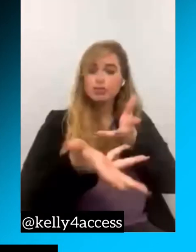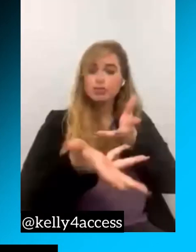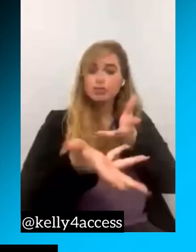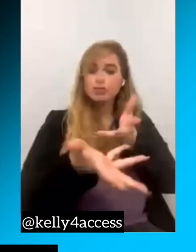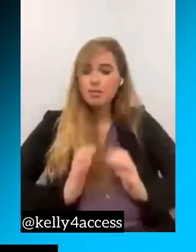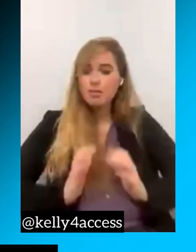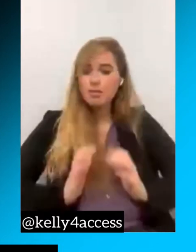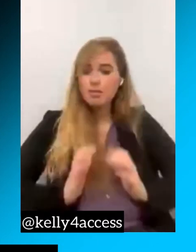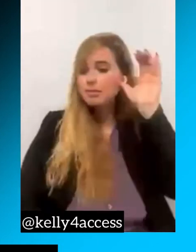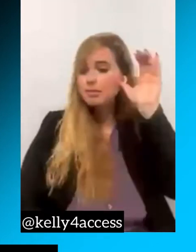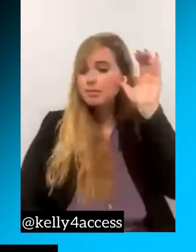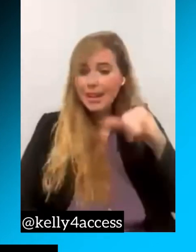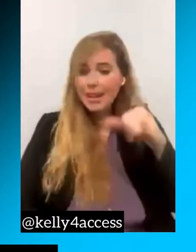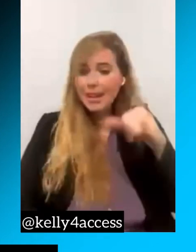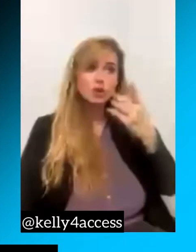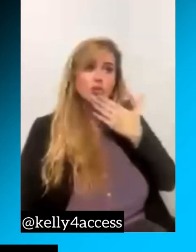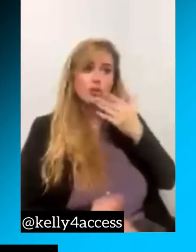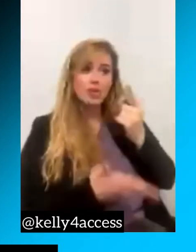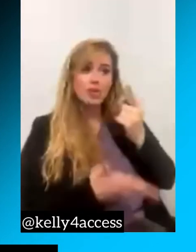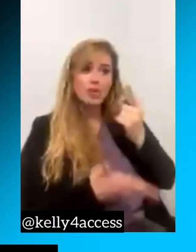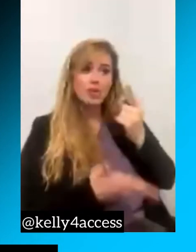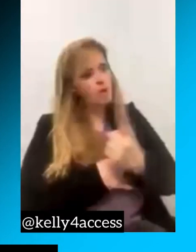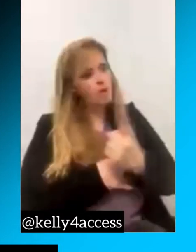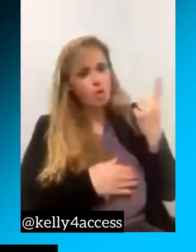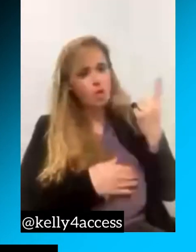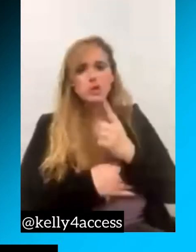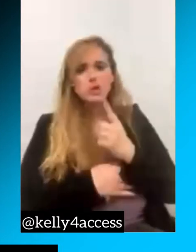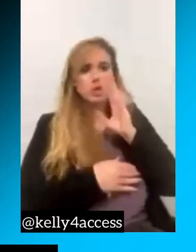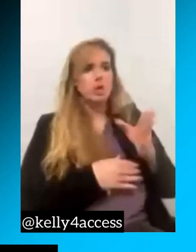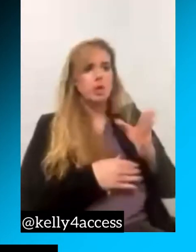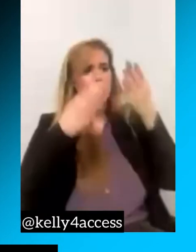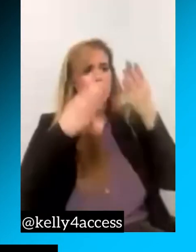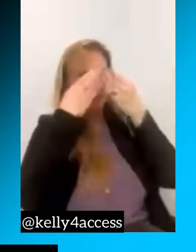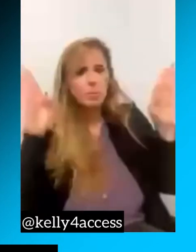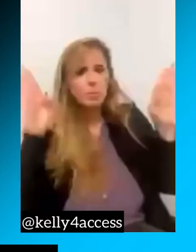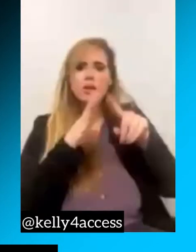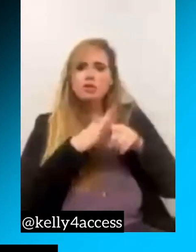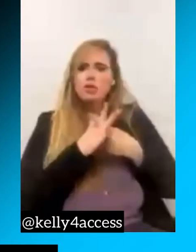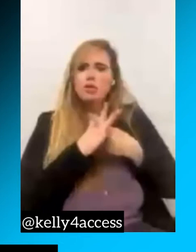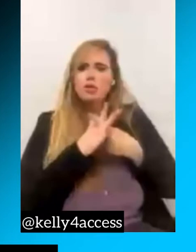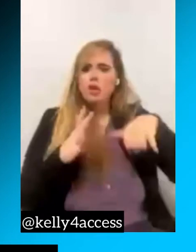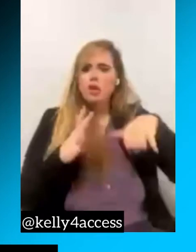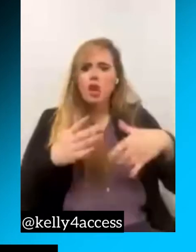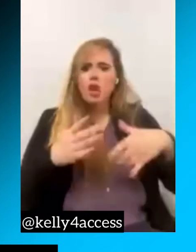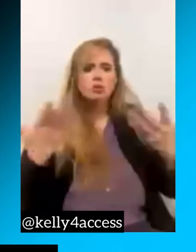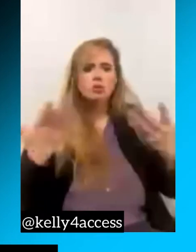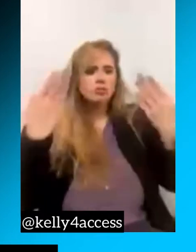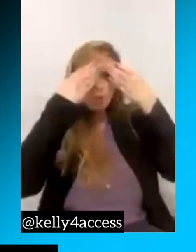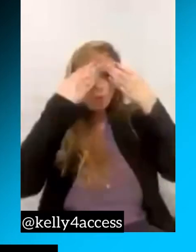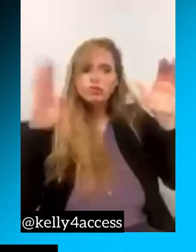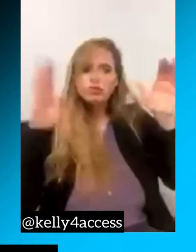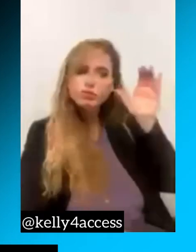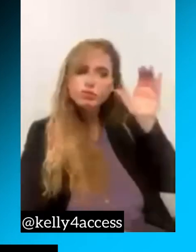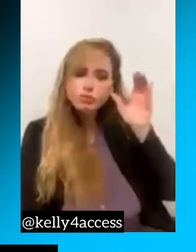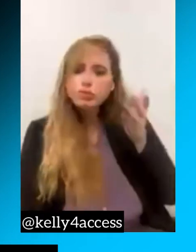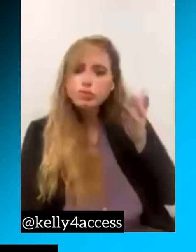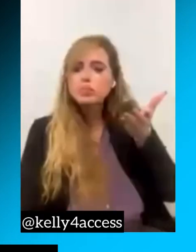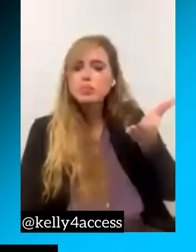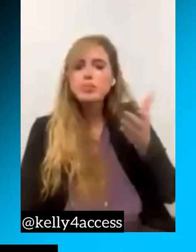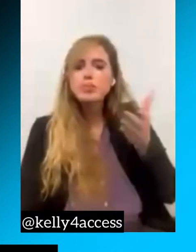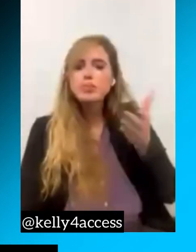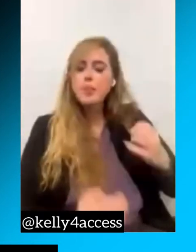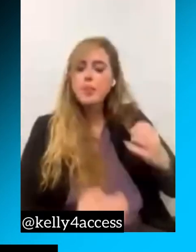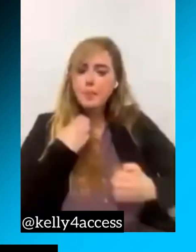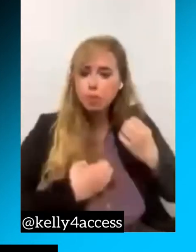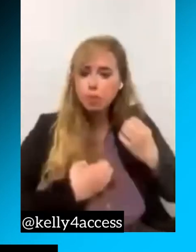good therapist is always going to do that. They will always start with where you are as far as emotionally,